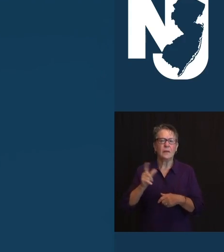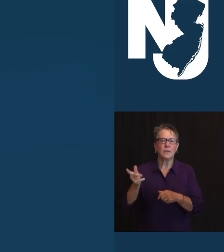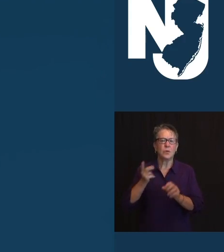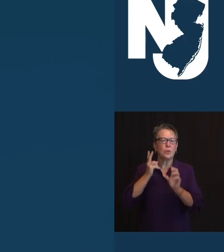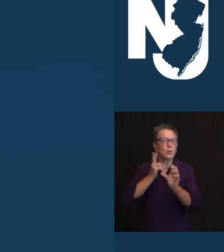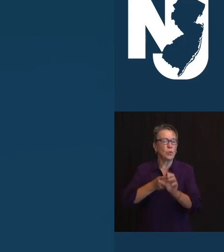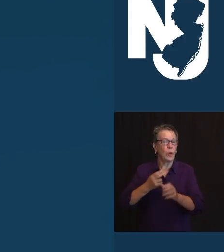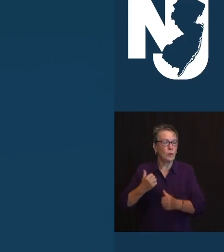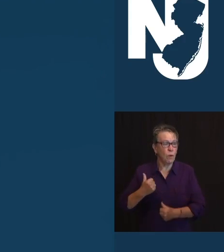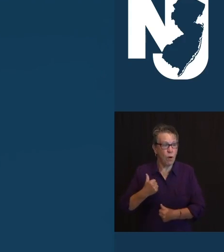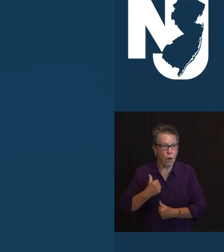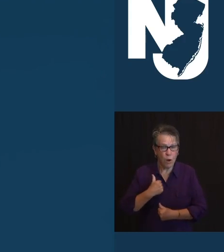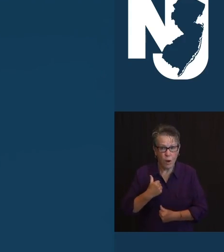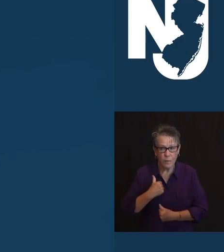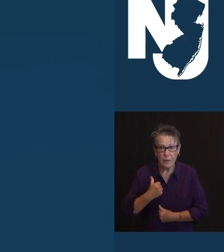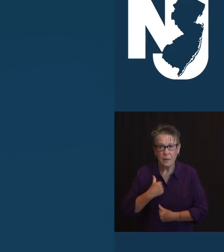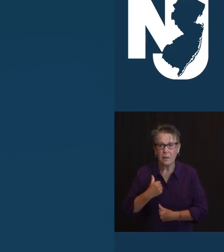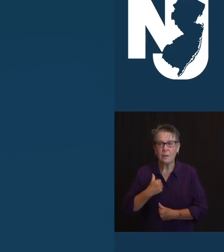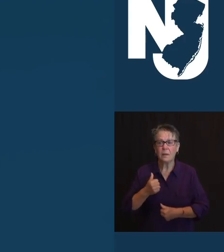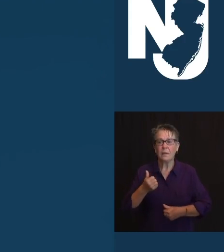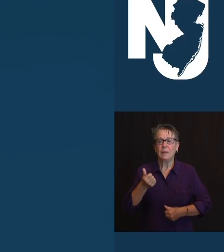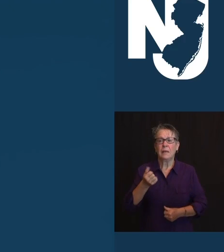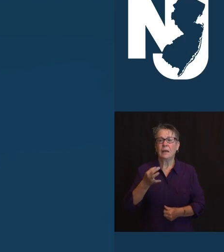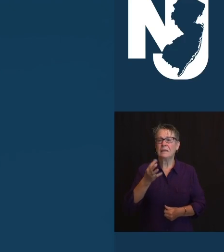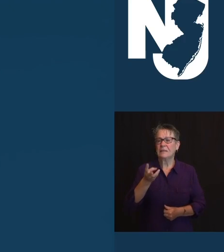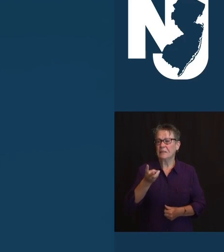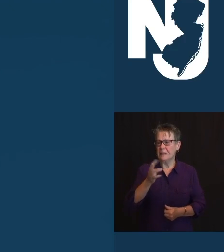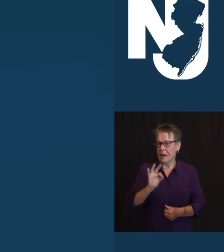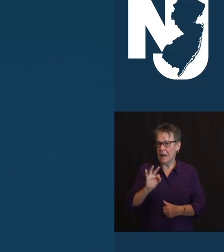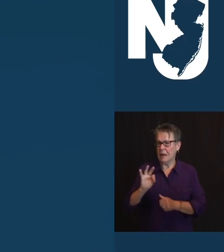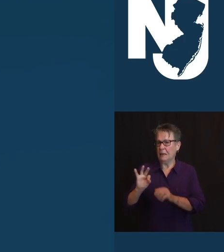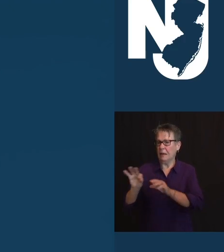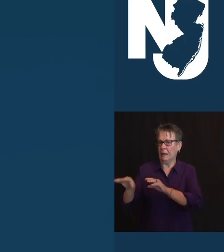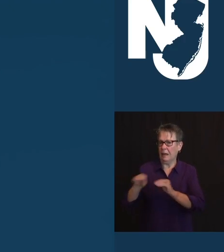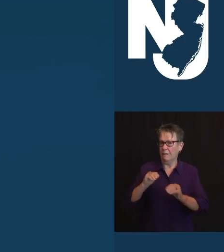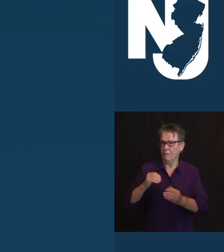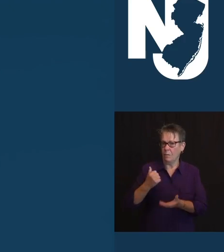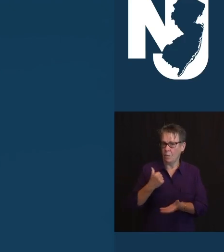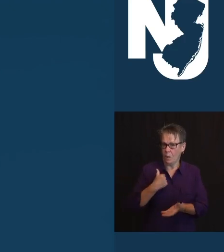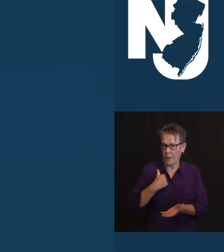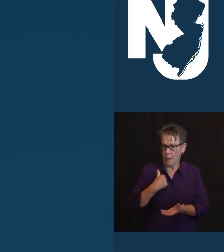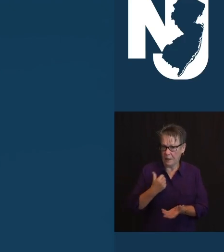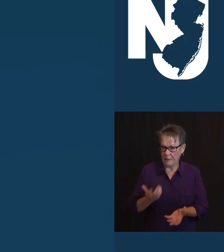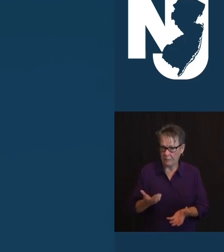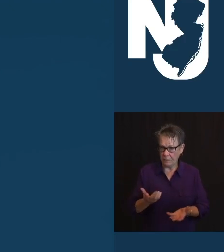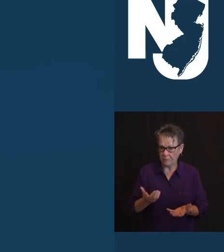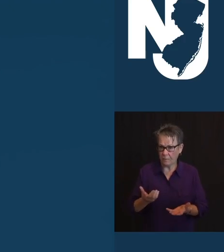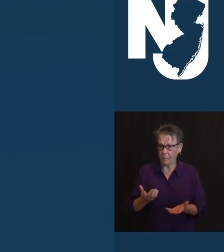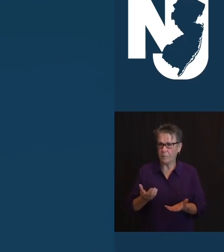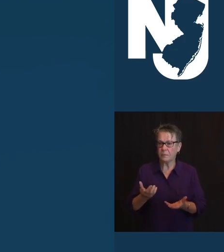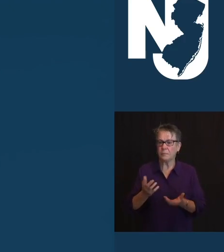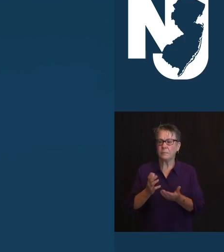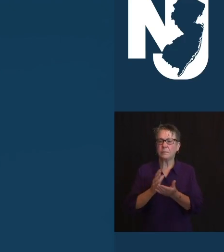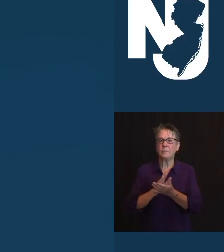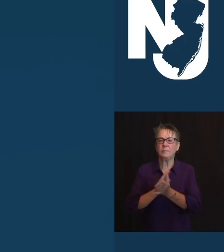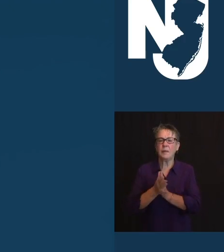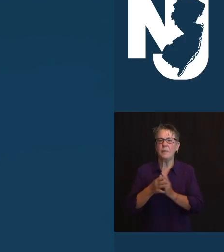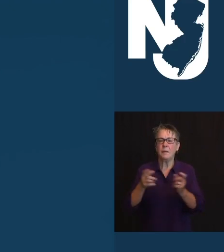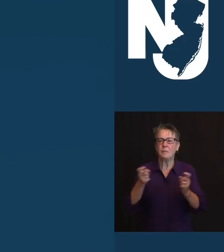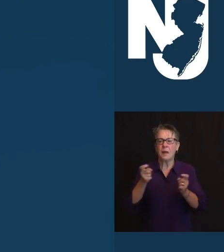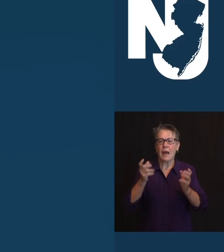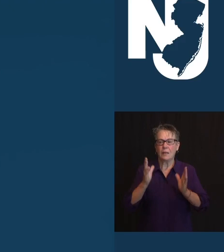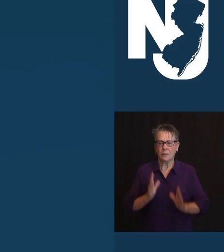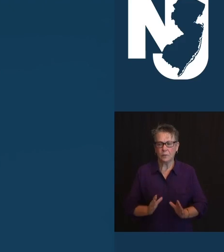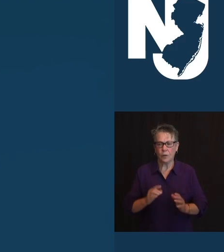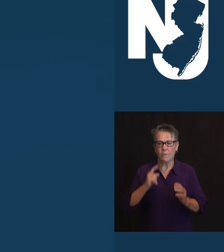sector career, Don was vice president and retail manager for the Fairlawn-based and family-owned paint company Landzettel & Sons